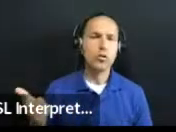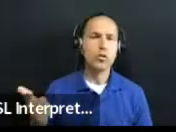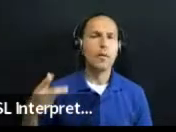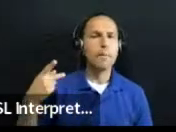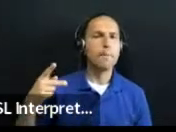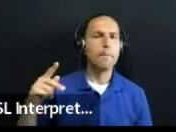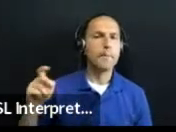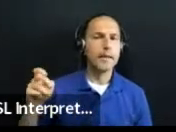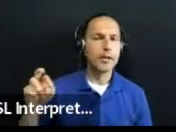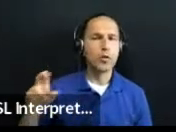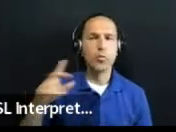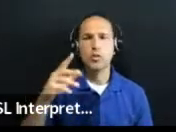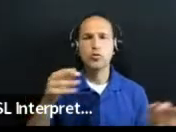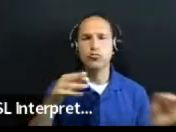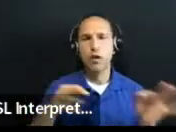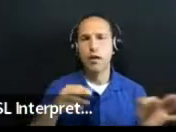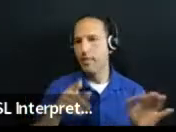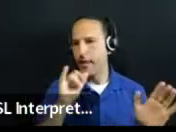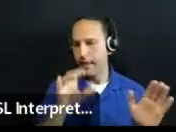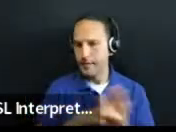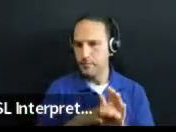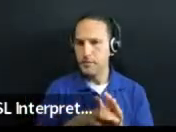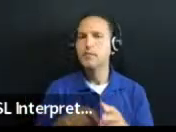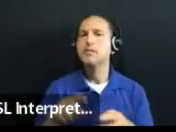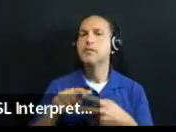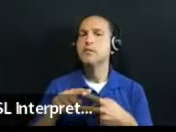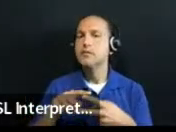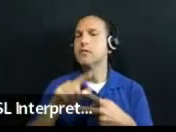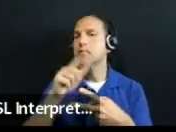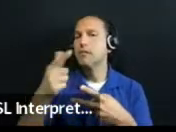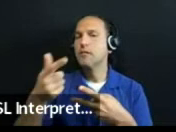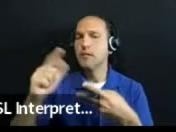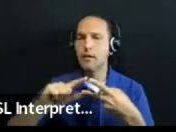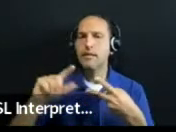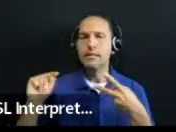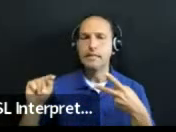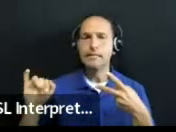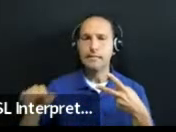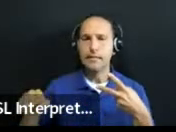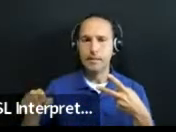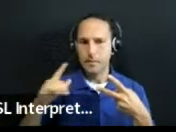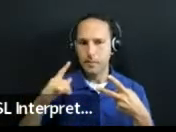Peter to just quickly describe the image, and then Tim to talk about,